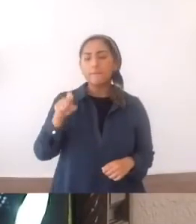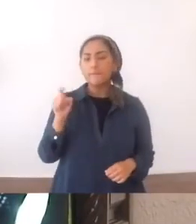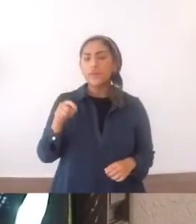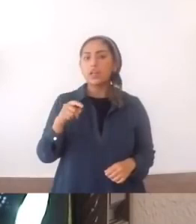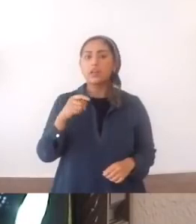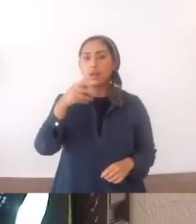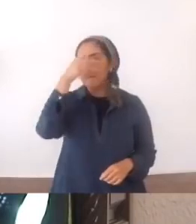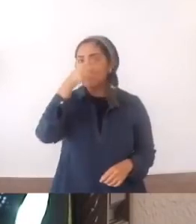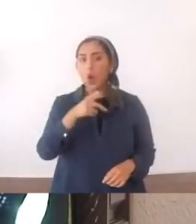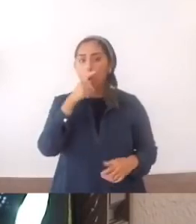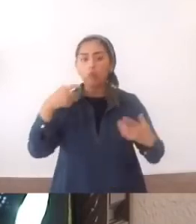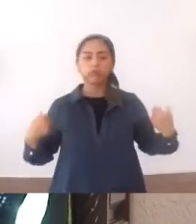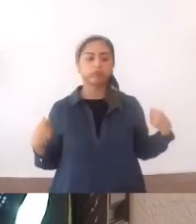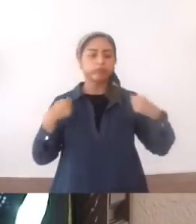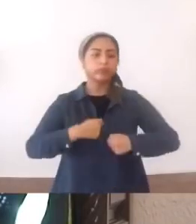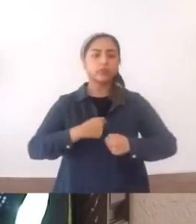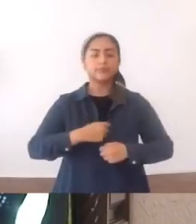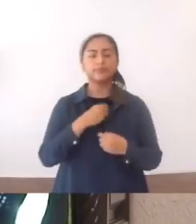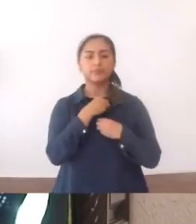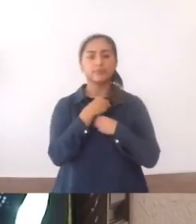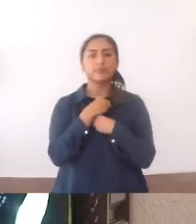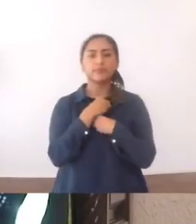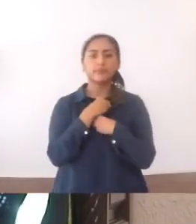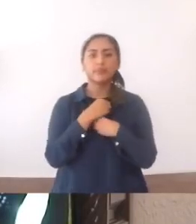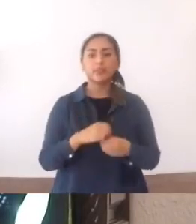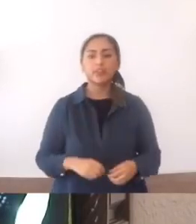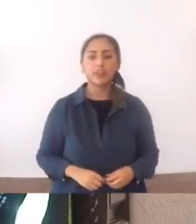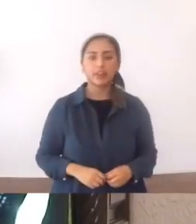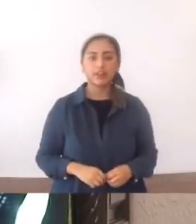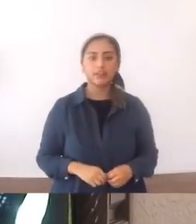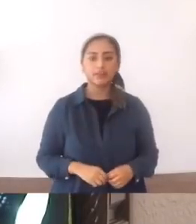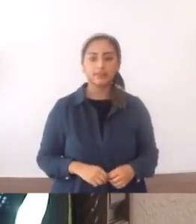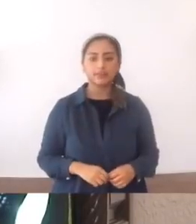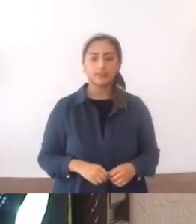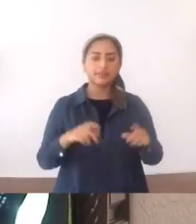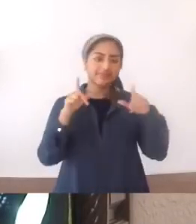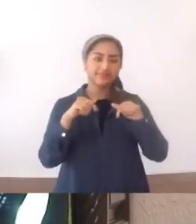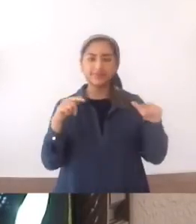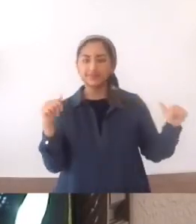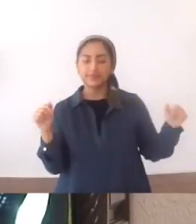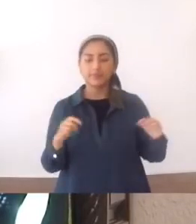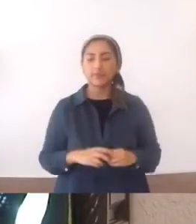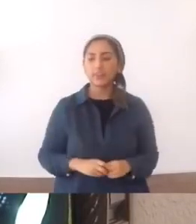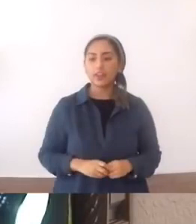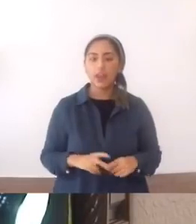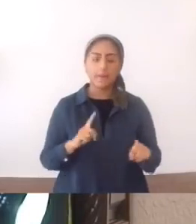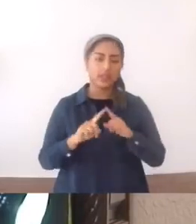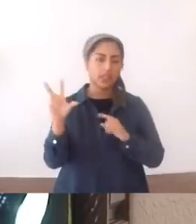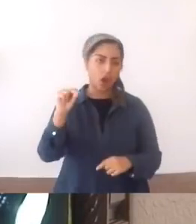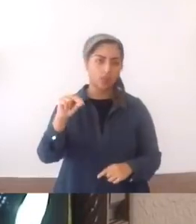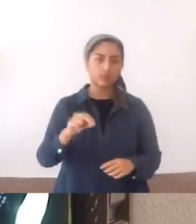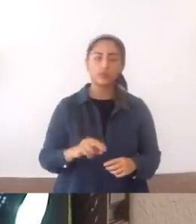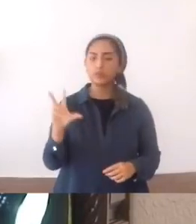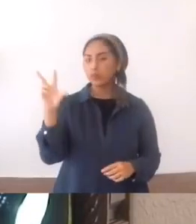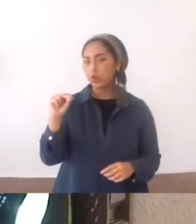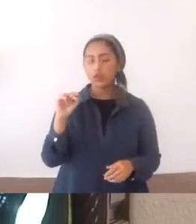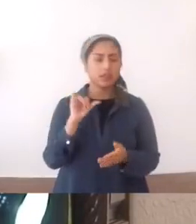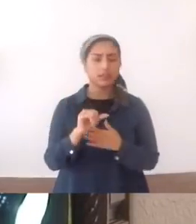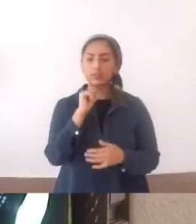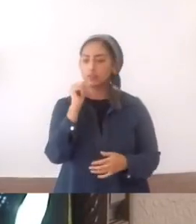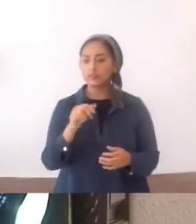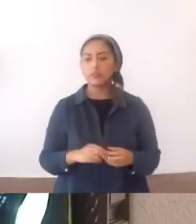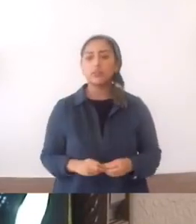the anti-Mashiach seguramente va a ser una persona con traje y corbata, is maybe going to be a person etcétera, with etcétera. a coat and No, with